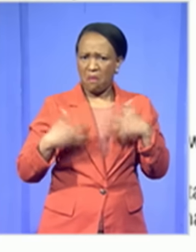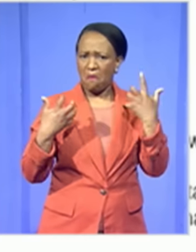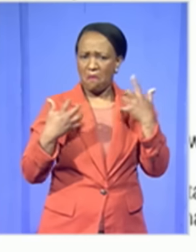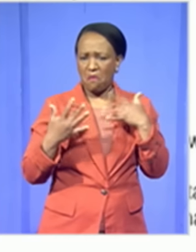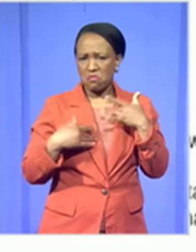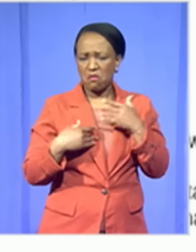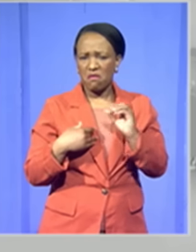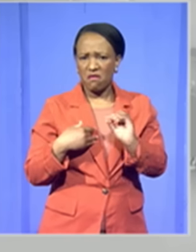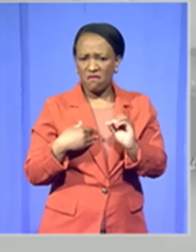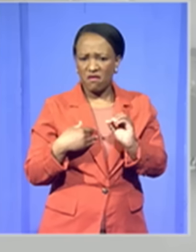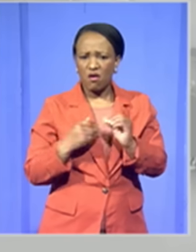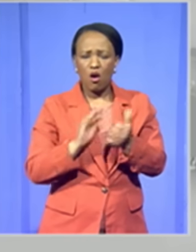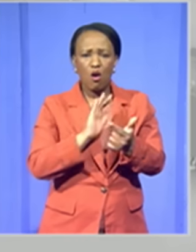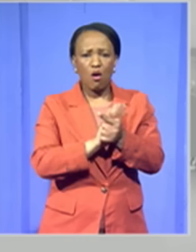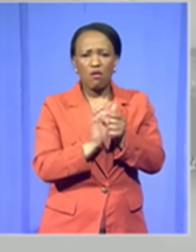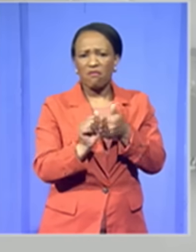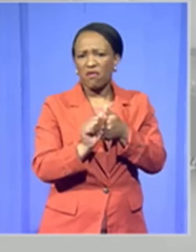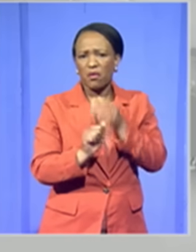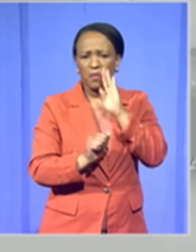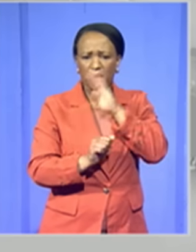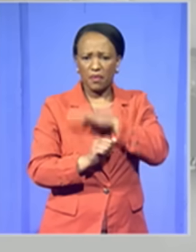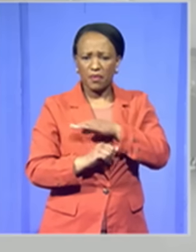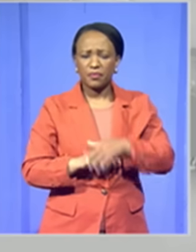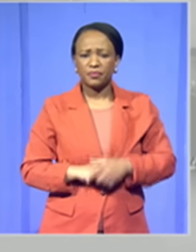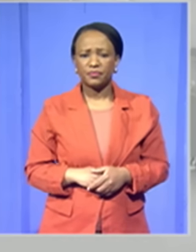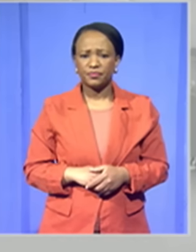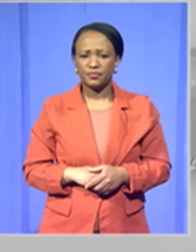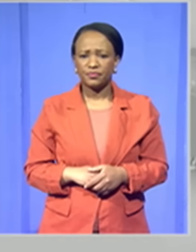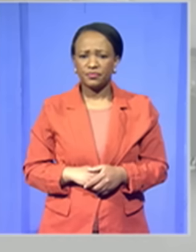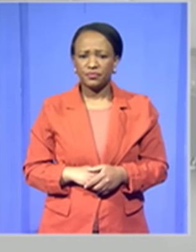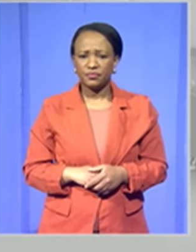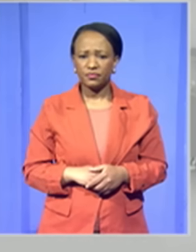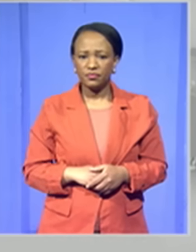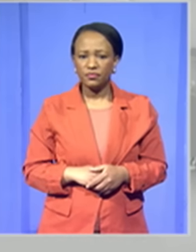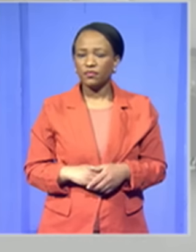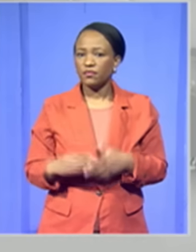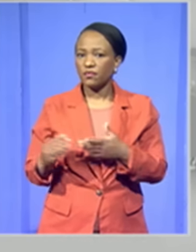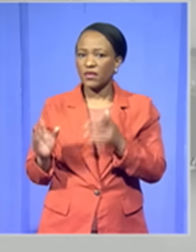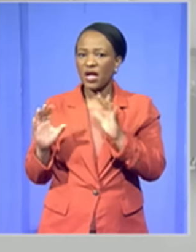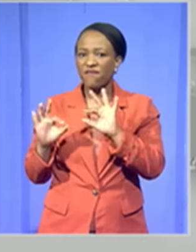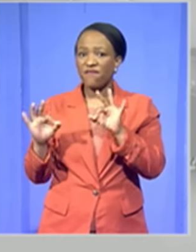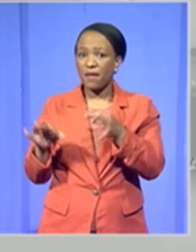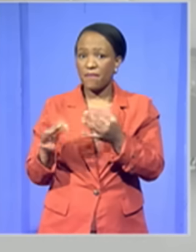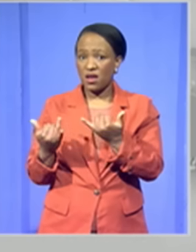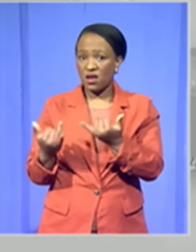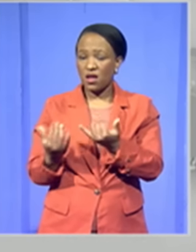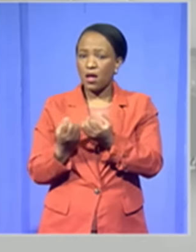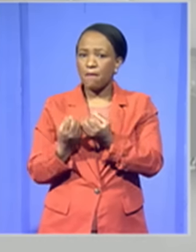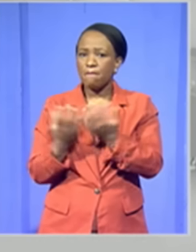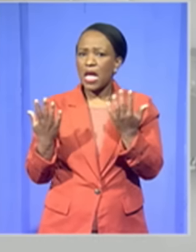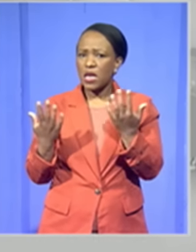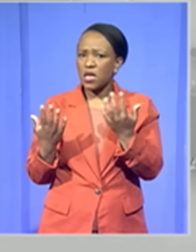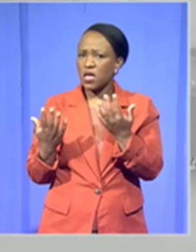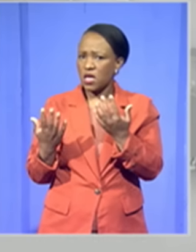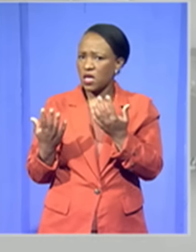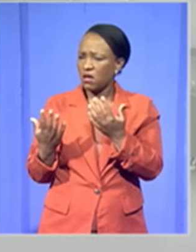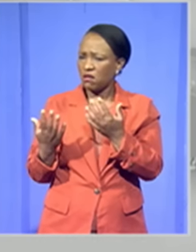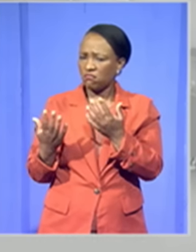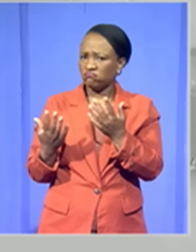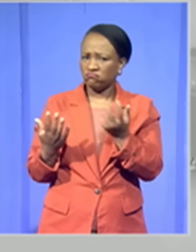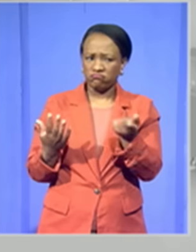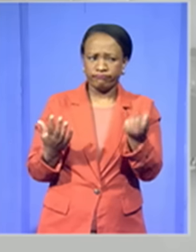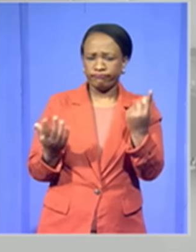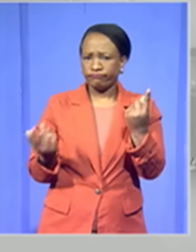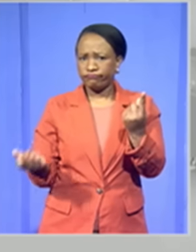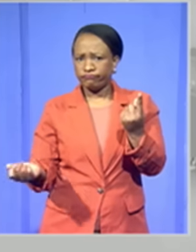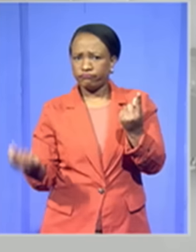e maleba. Di-family tse 42 sale di itlhagisa go claima di-grave tsena and then